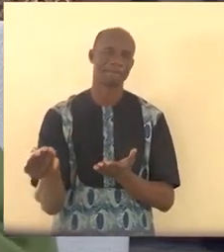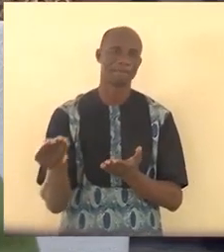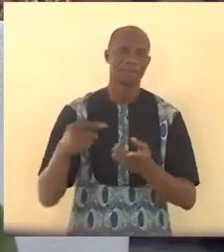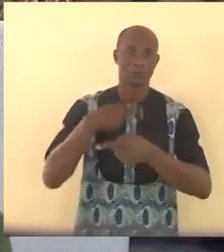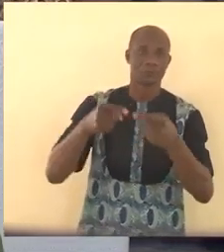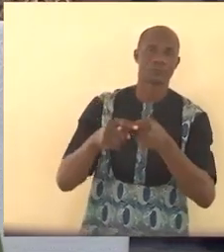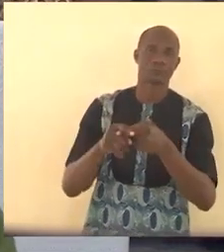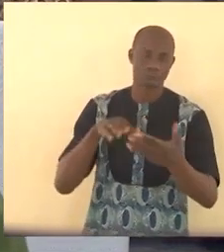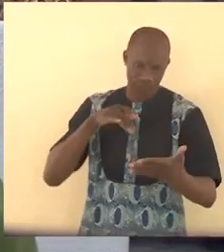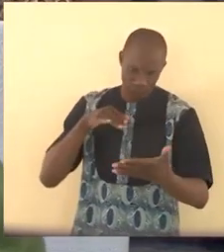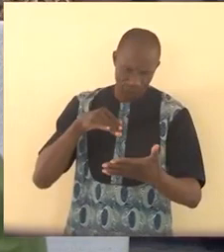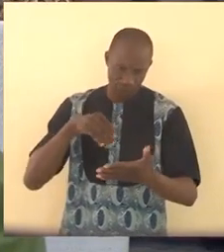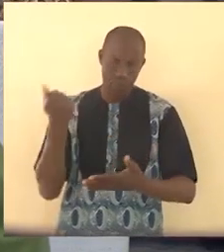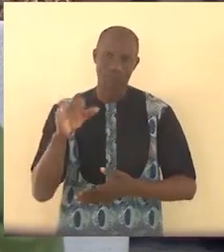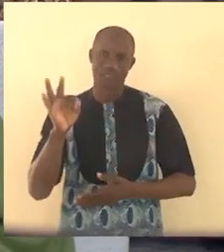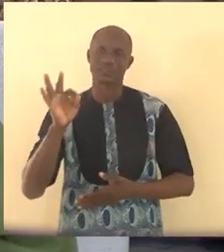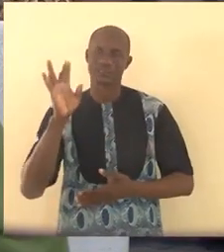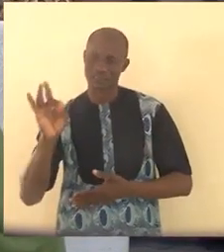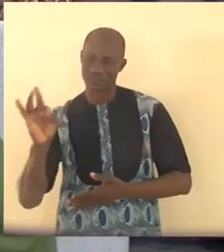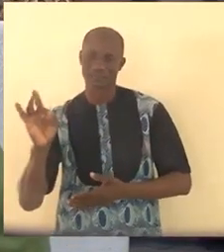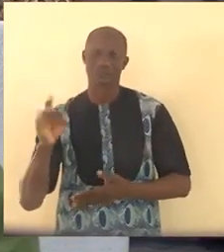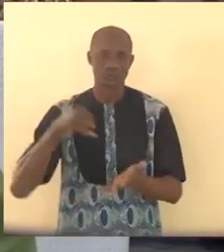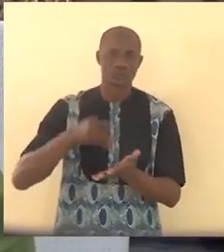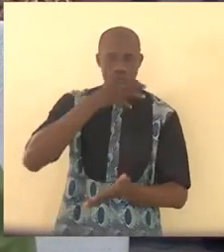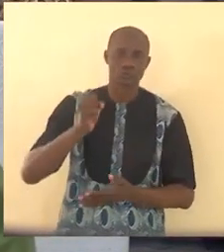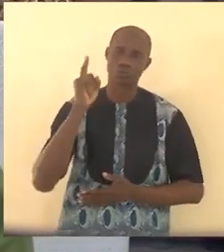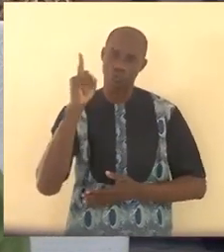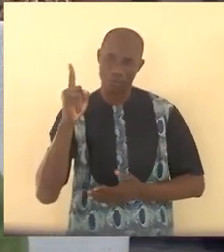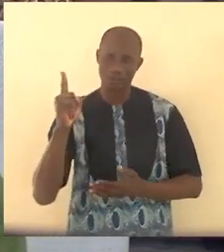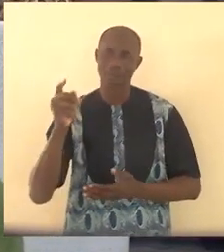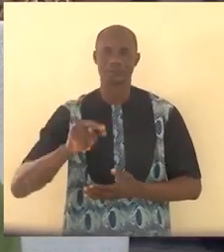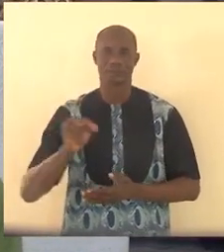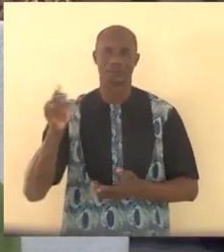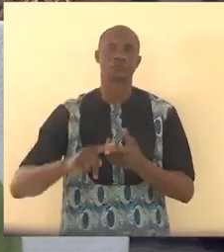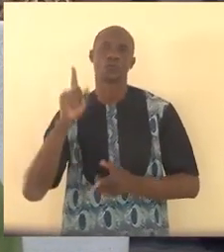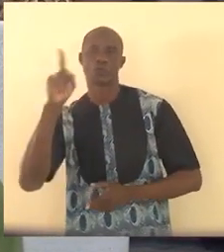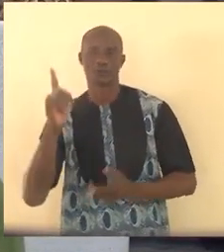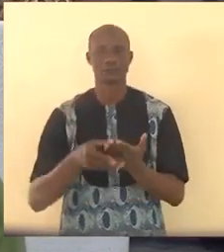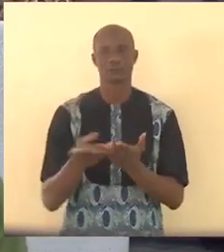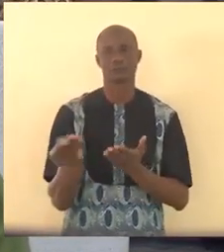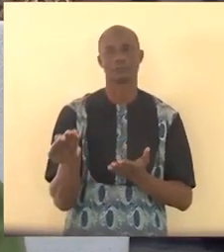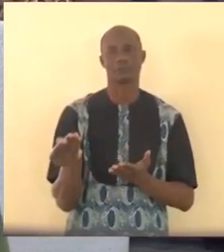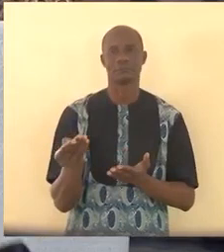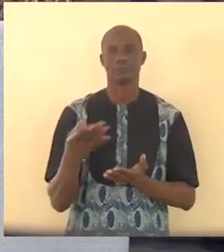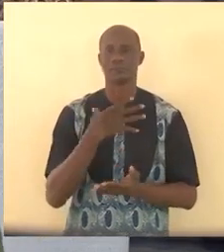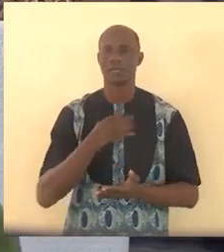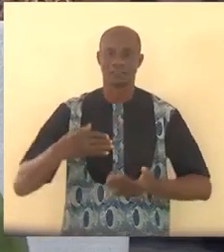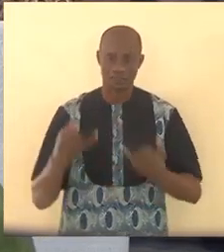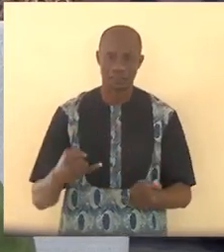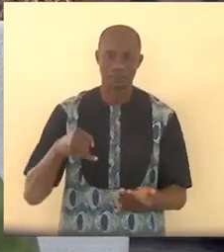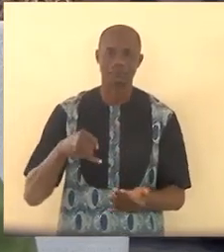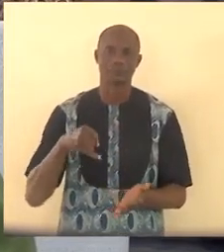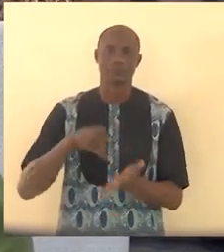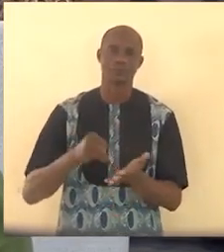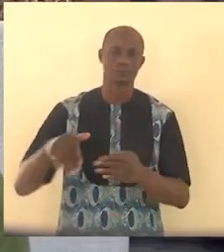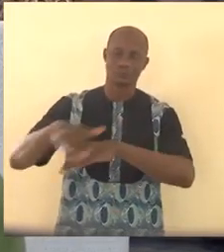And when I went for studies in 1988, it was 1 naira to $1. And now we are told